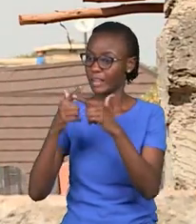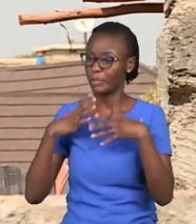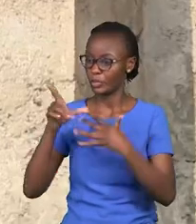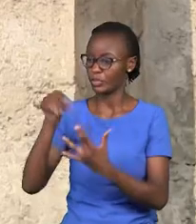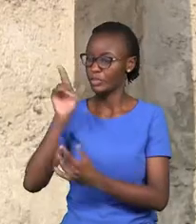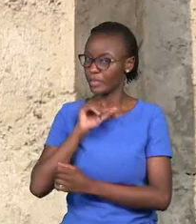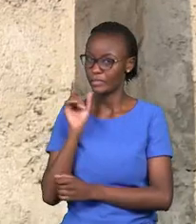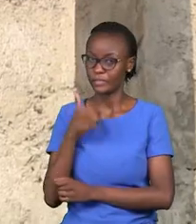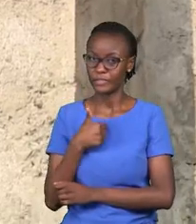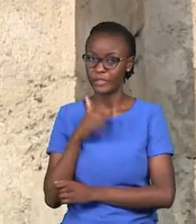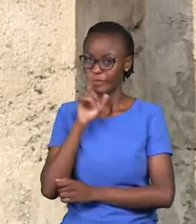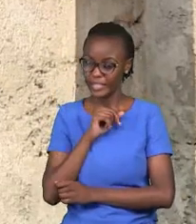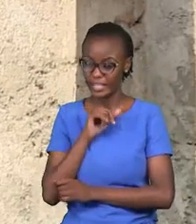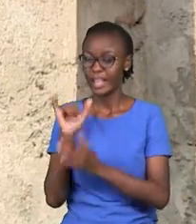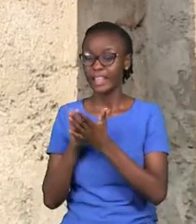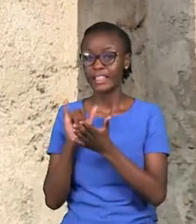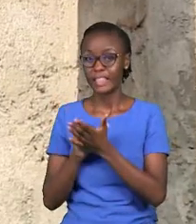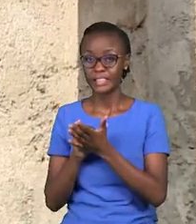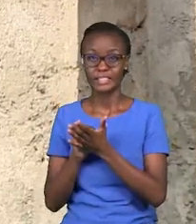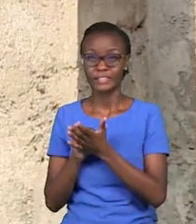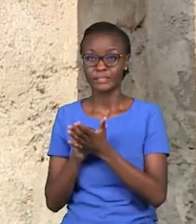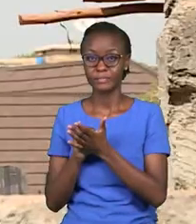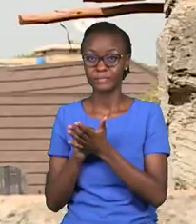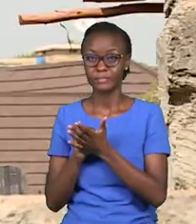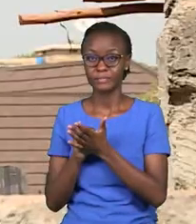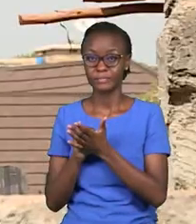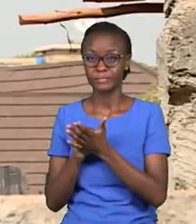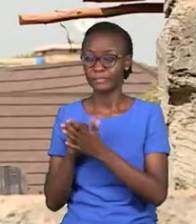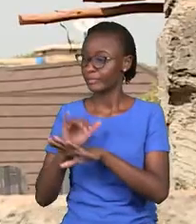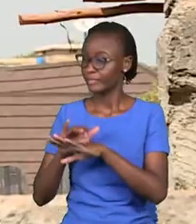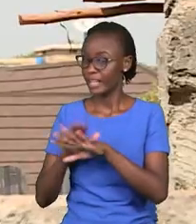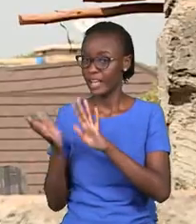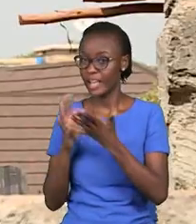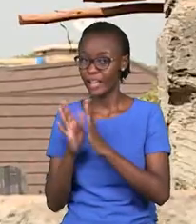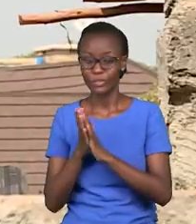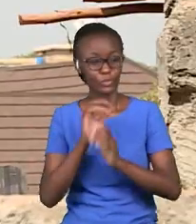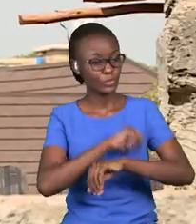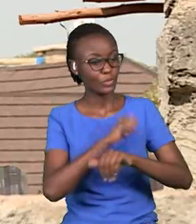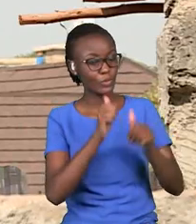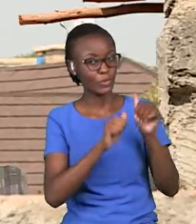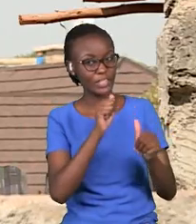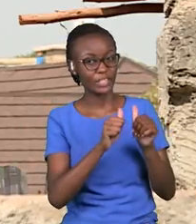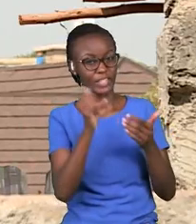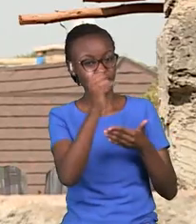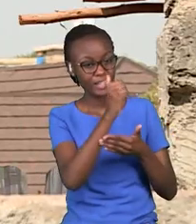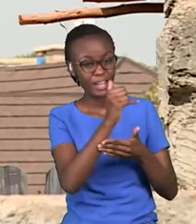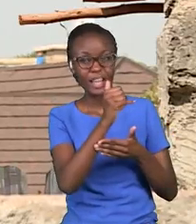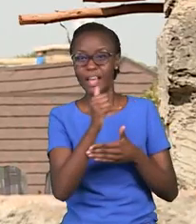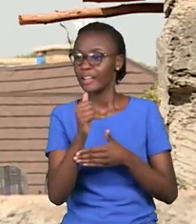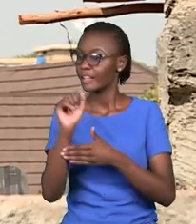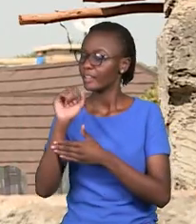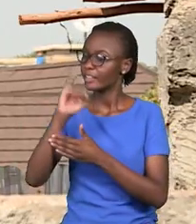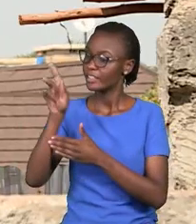Just a quick poll and that was it. So the finger pointing, take this guy. What school is that? School of Architecture and Building Sciences in Jomo Kenyatta University of